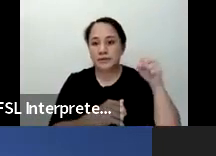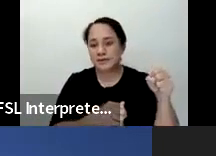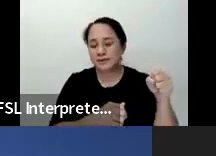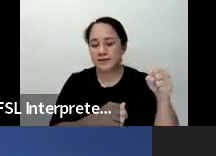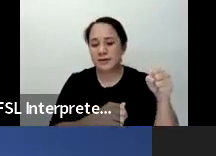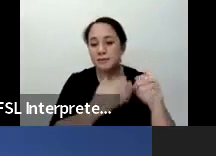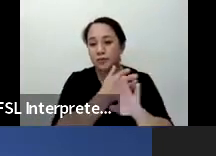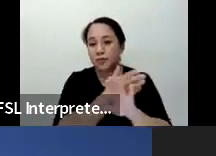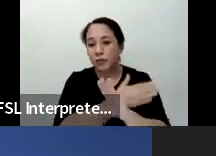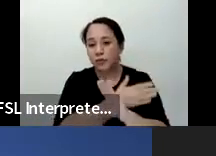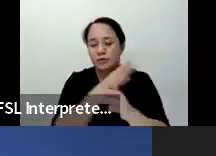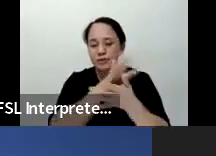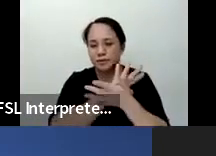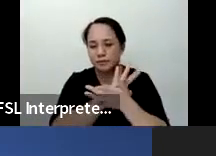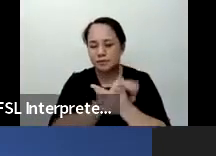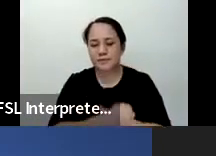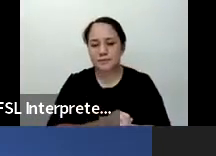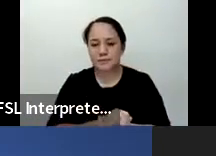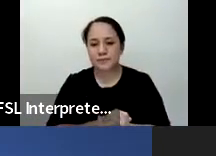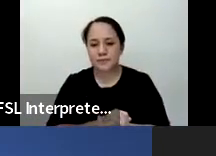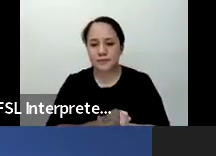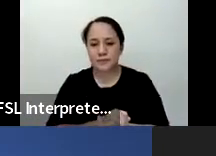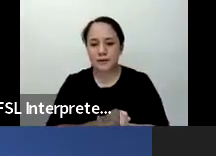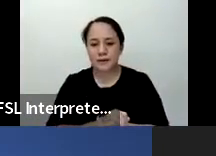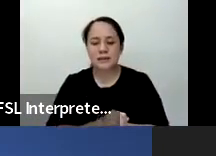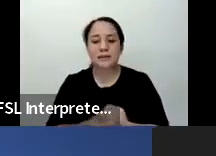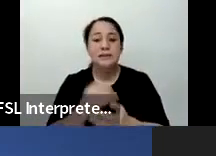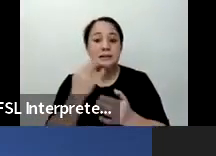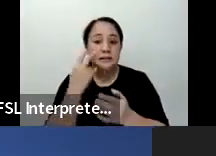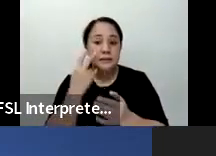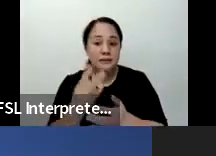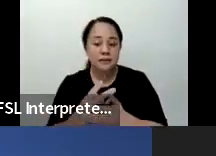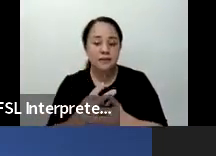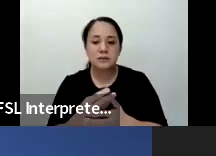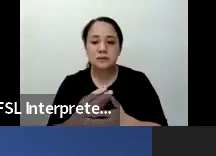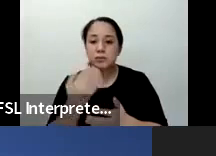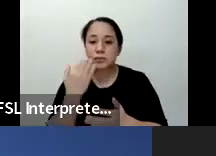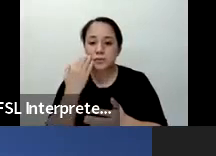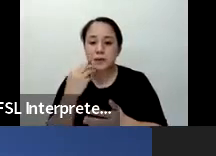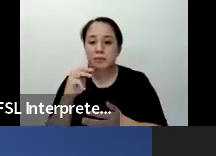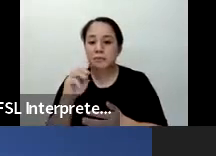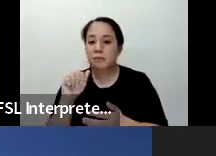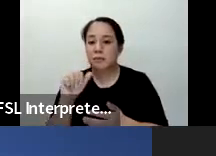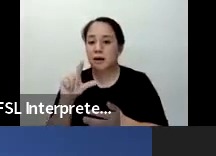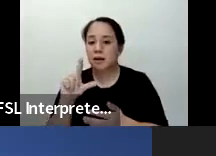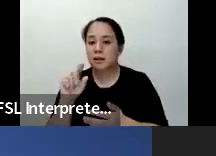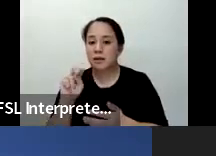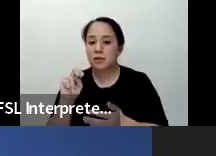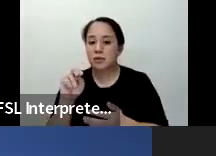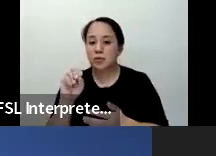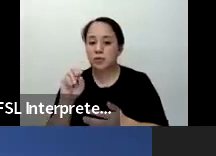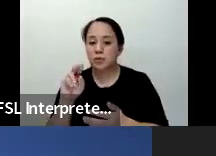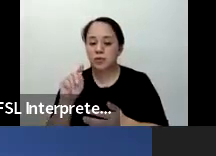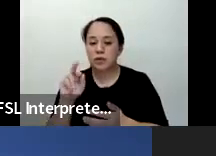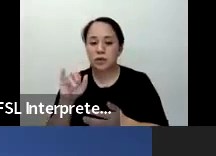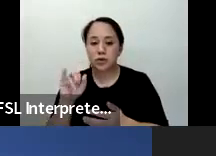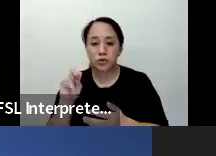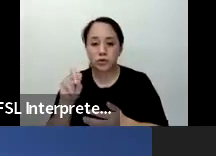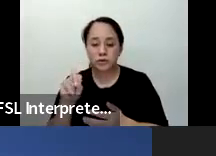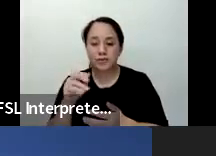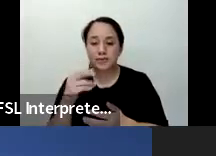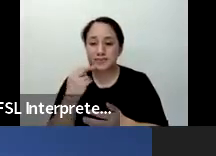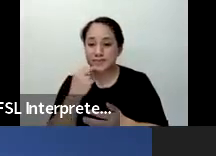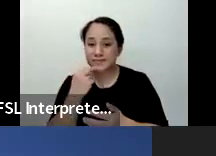to the pandemic. We also see that in malnutrition, especially in 2021, when we see a